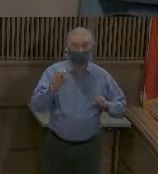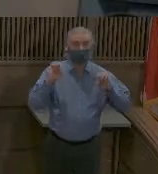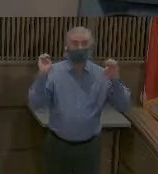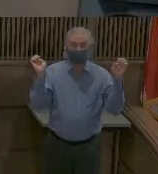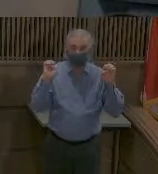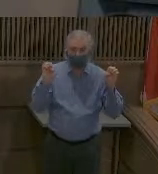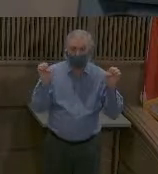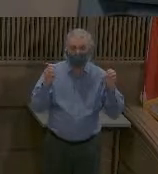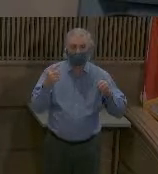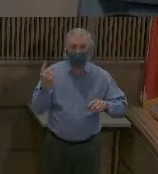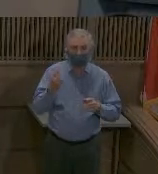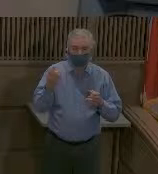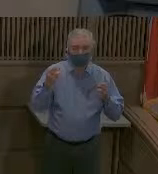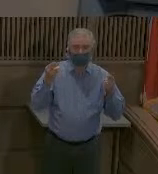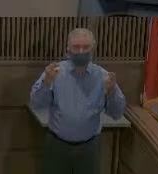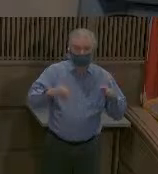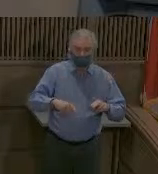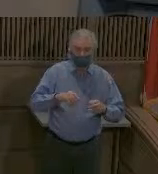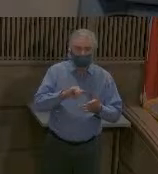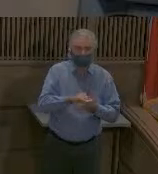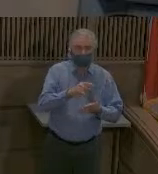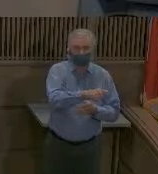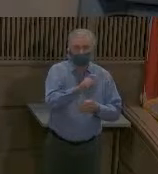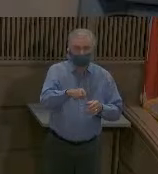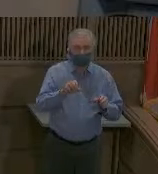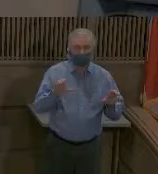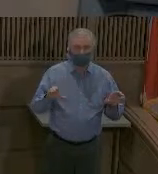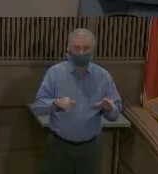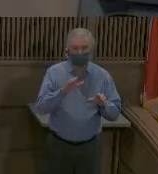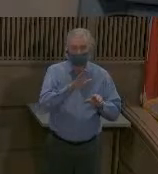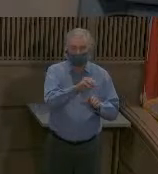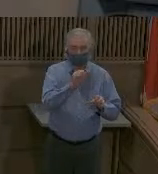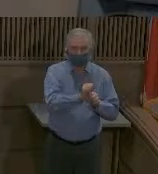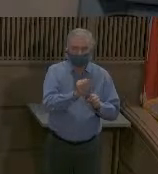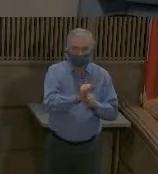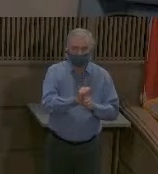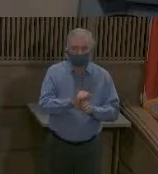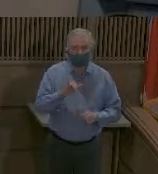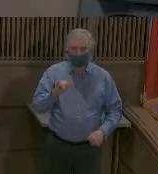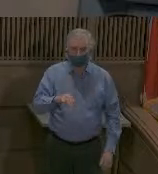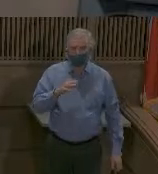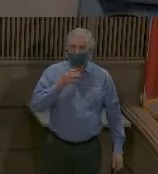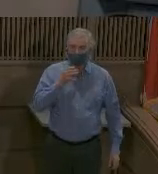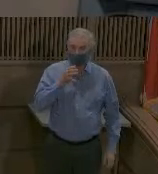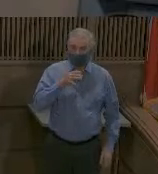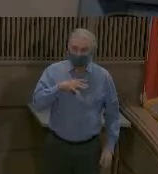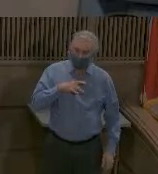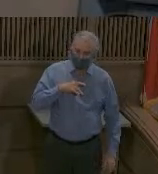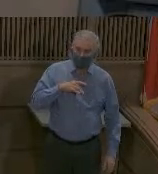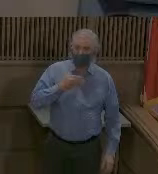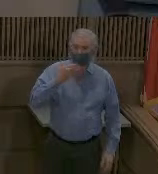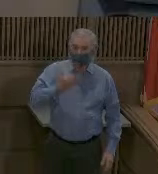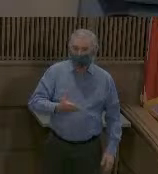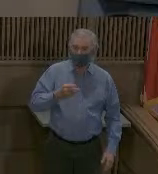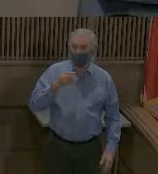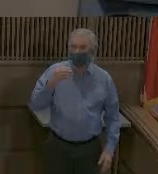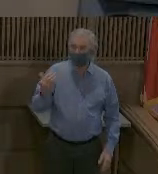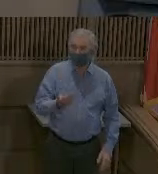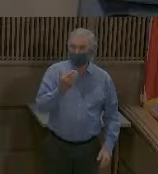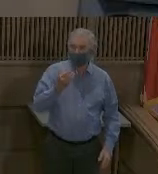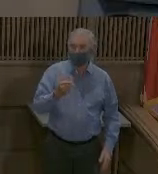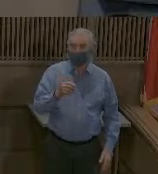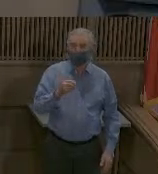allergic reactions that has necessitated emergent medical care. And so I'm not a